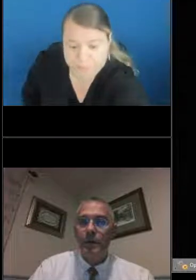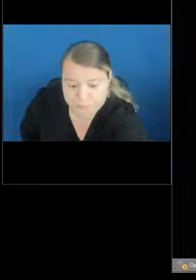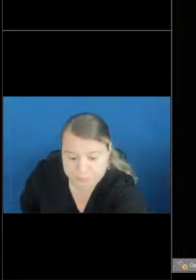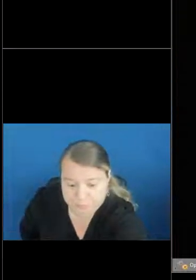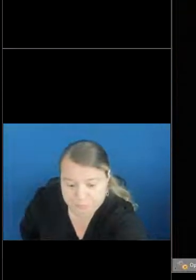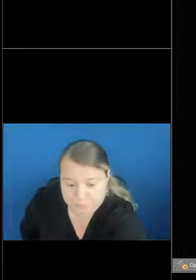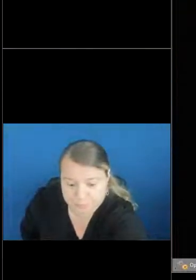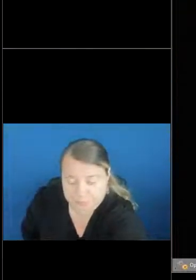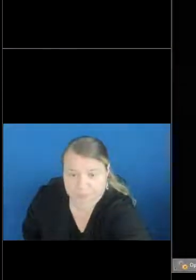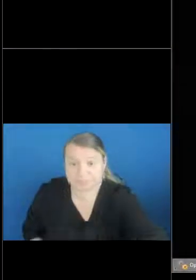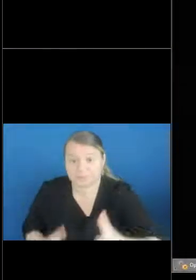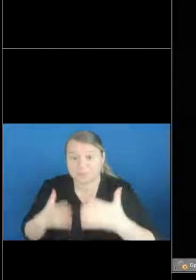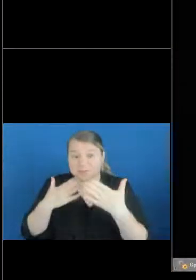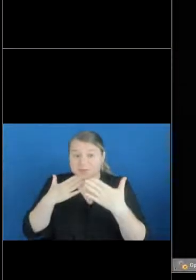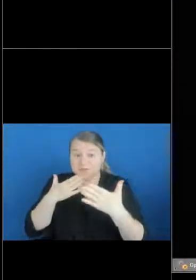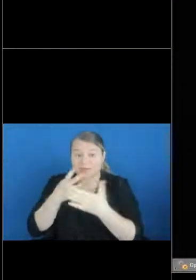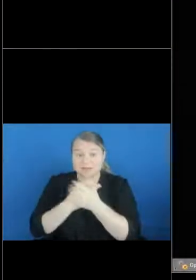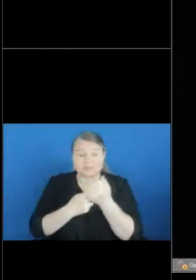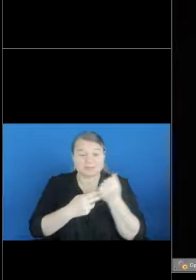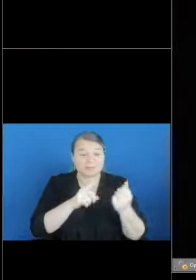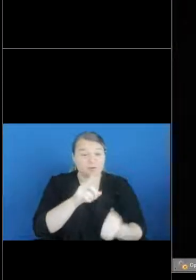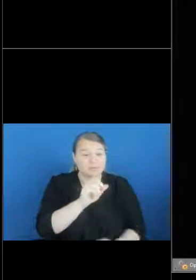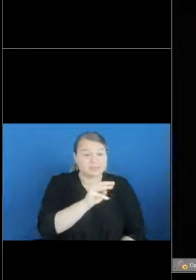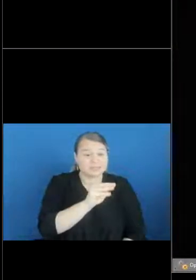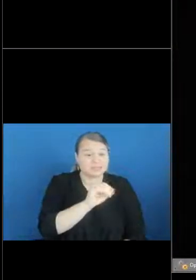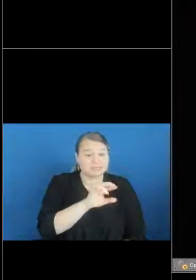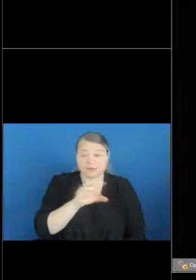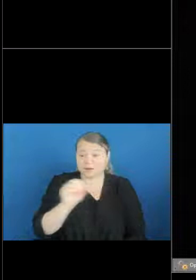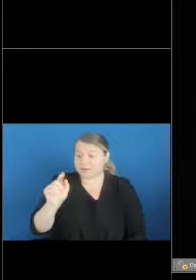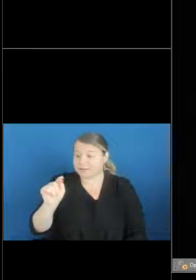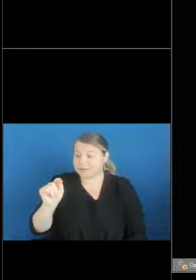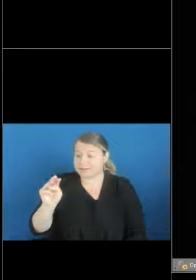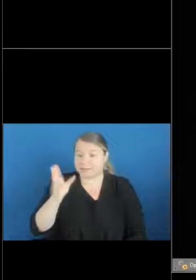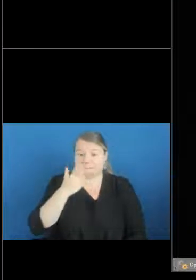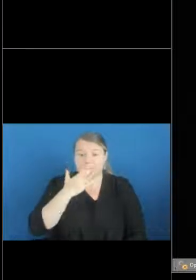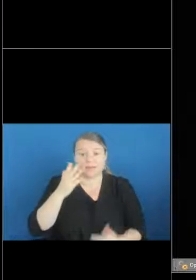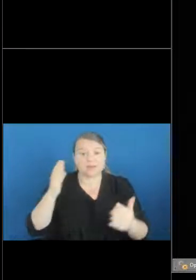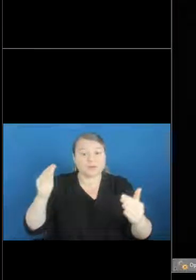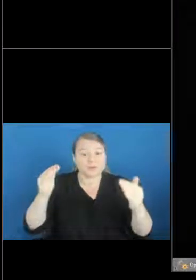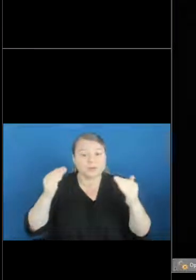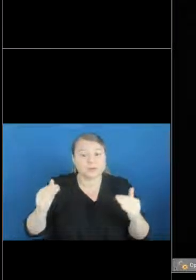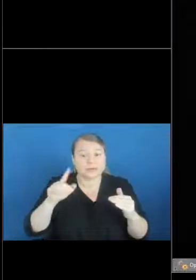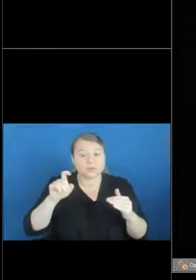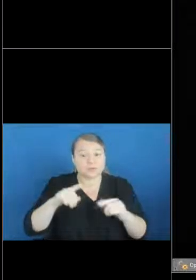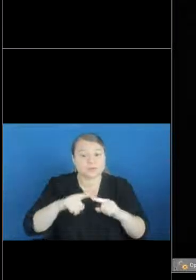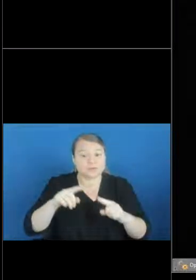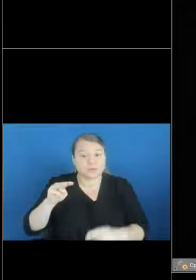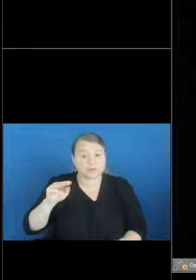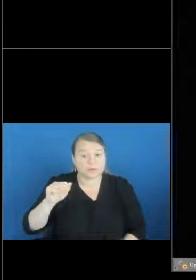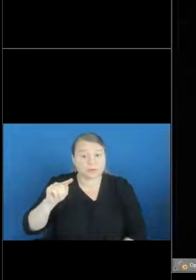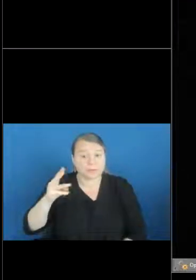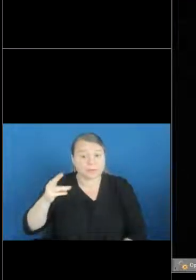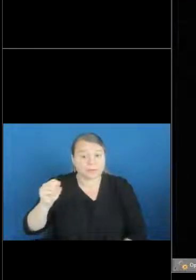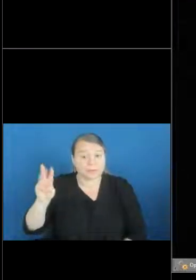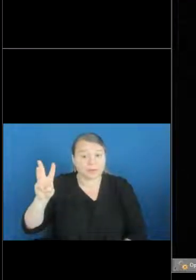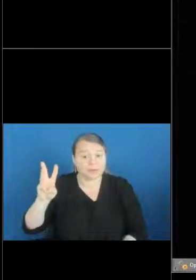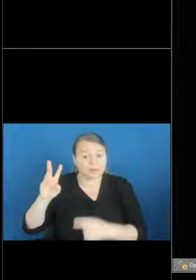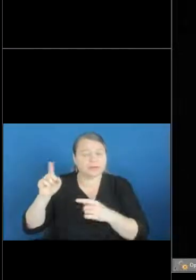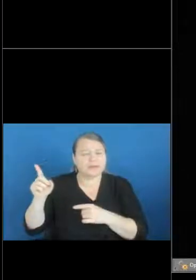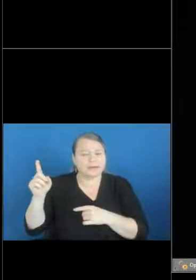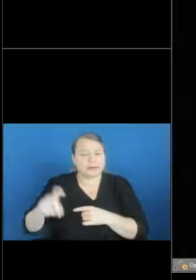Thanks, Tom and Zamir. The next question comes from Matthew. He asks, regarding